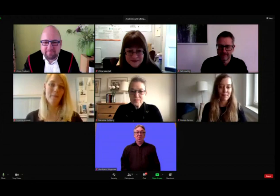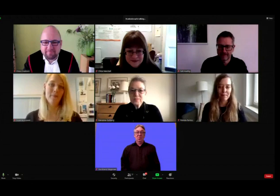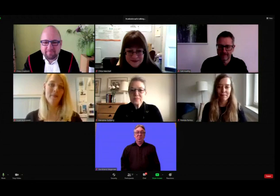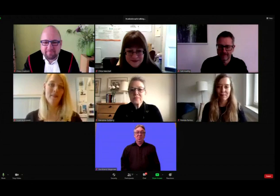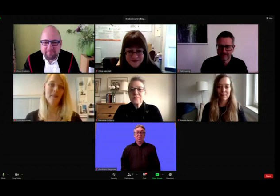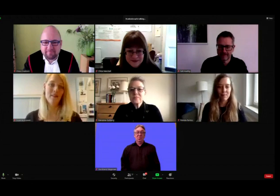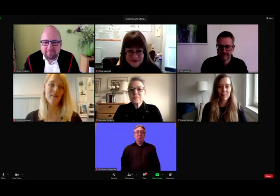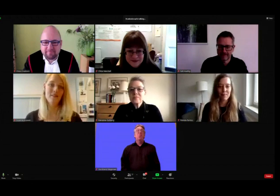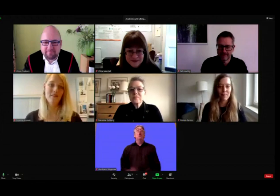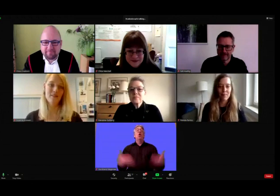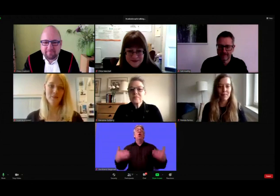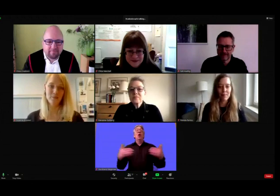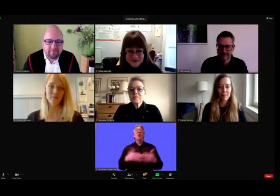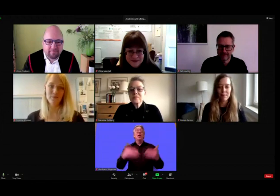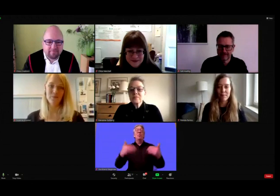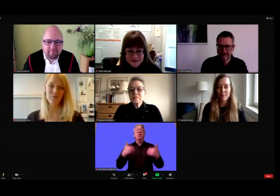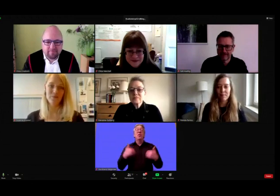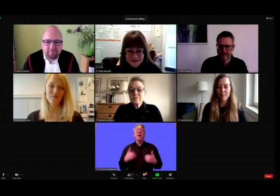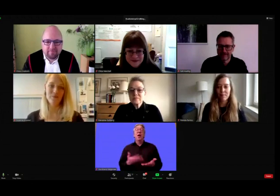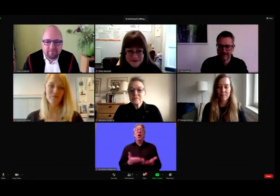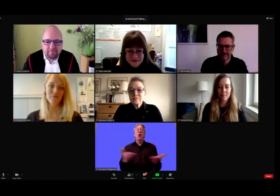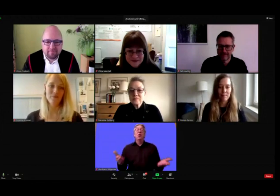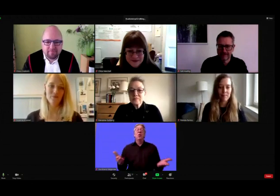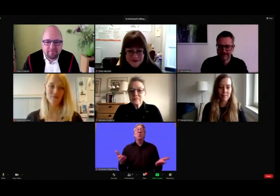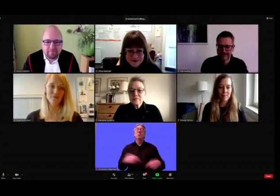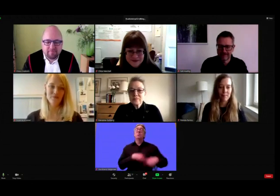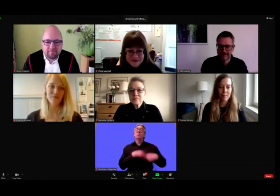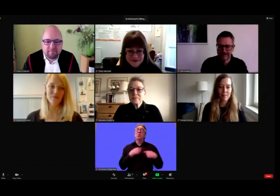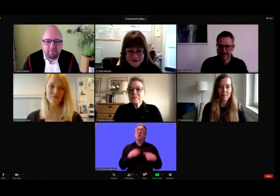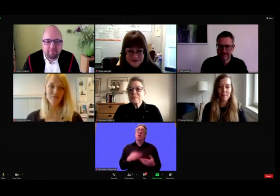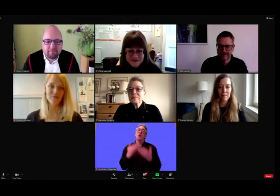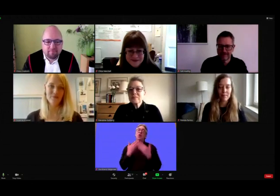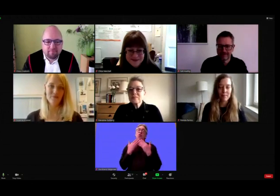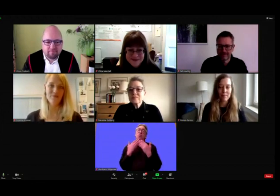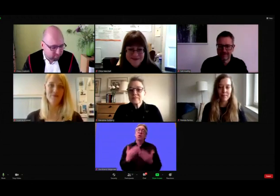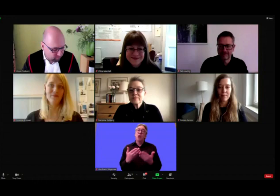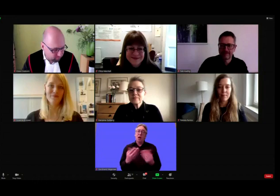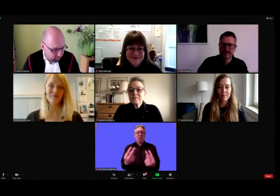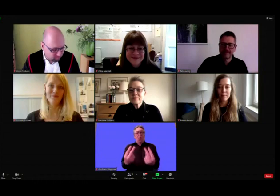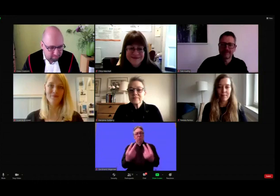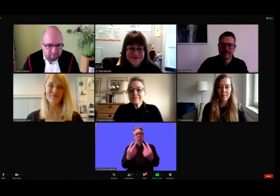gentlemen, thank you very much for attending this ceremony.